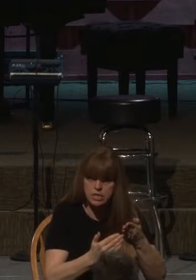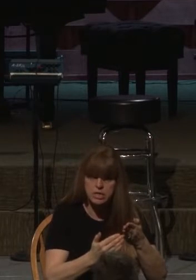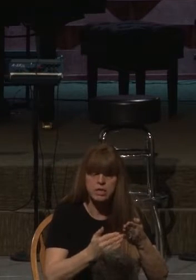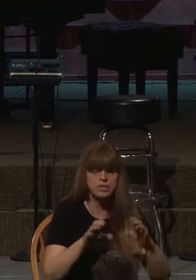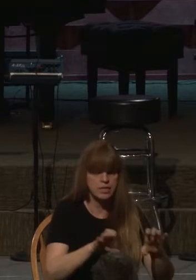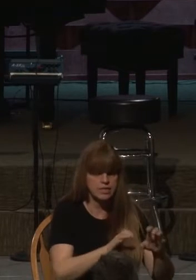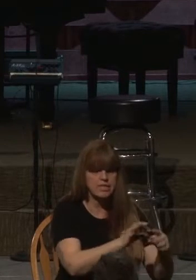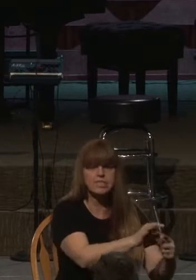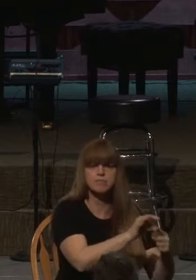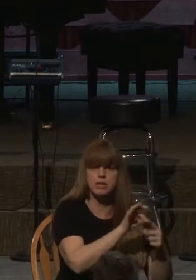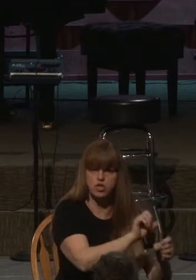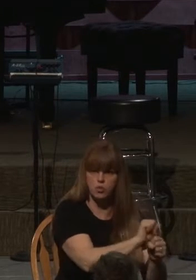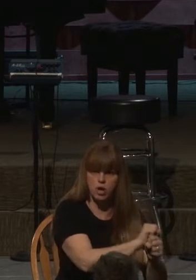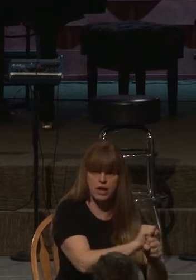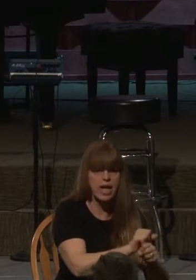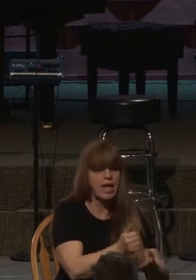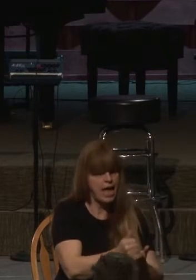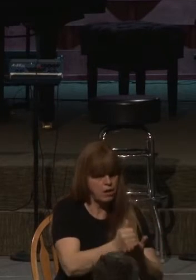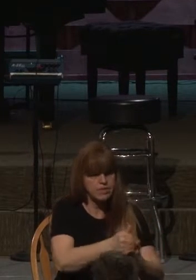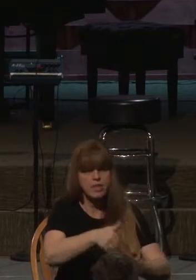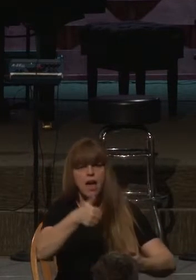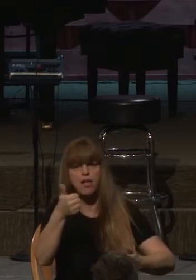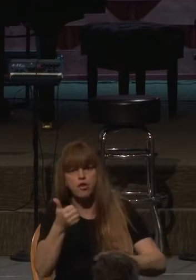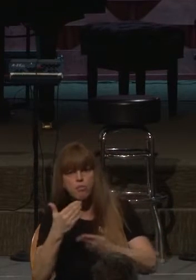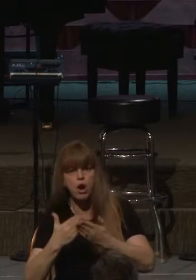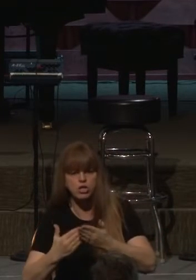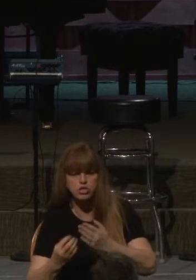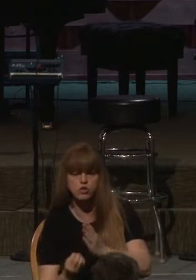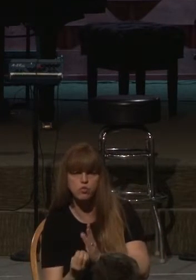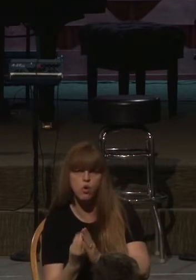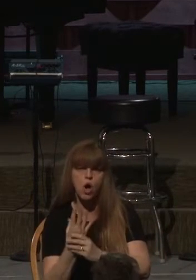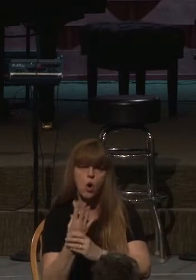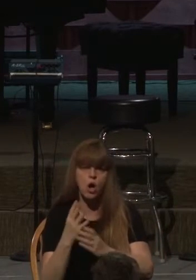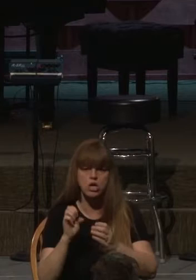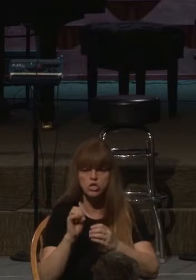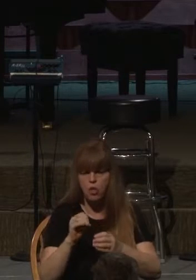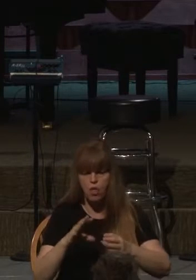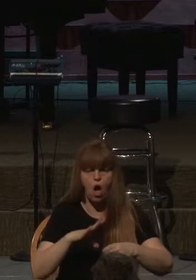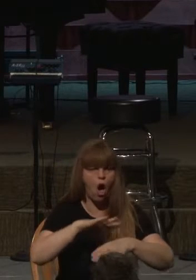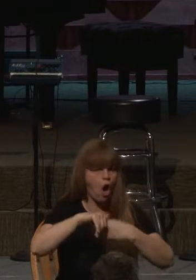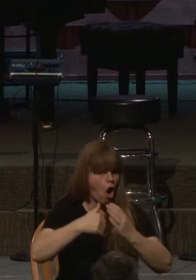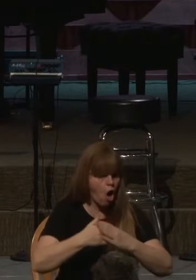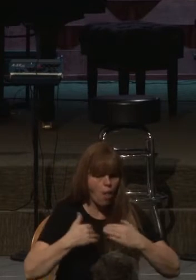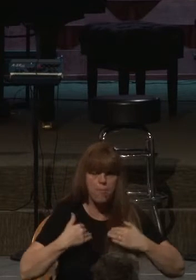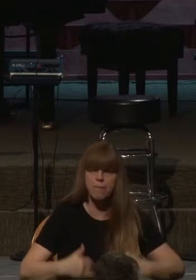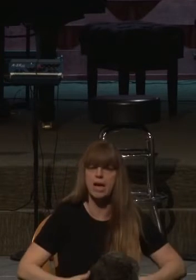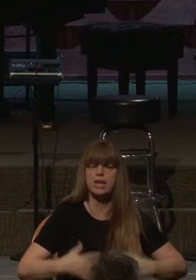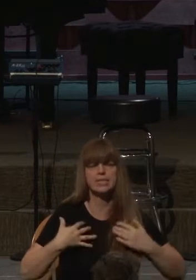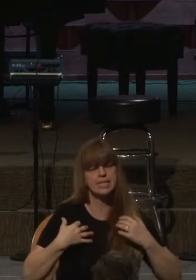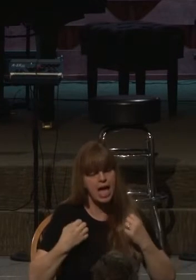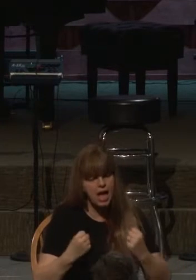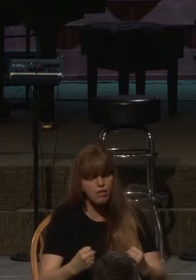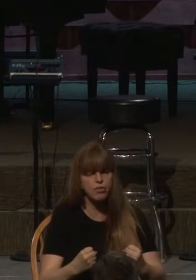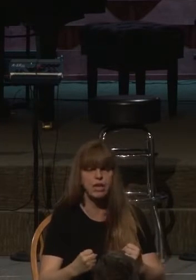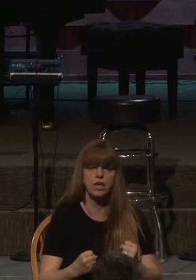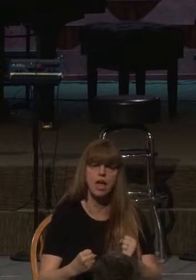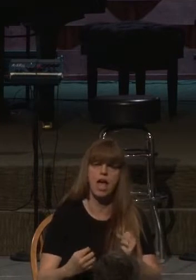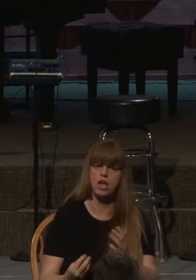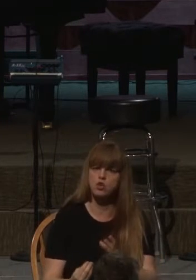special work. It helps the other parts grow so that the whole body is healthy and